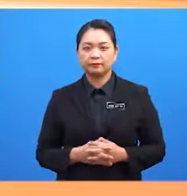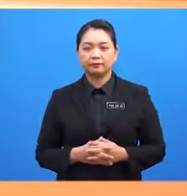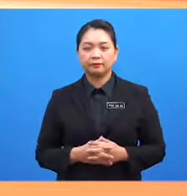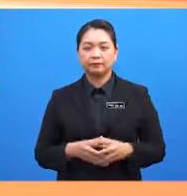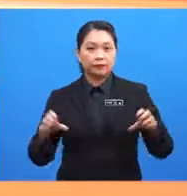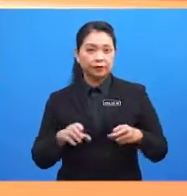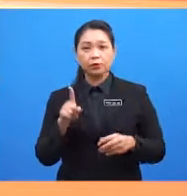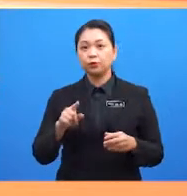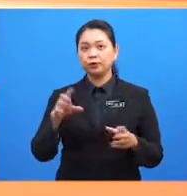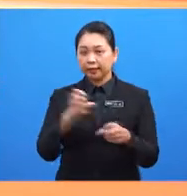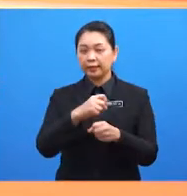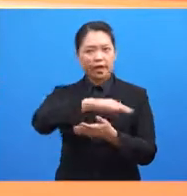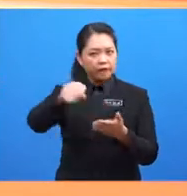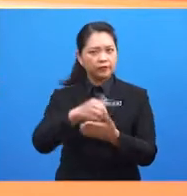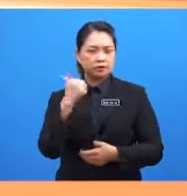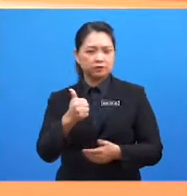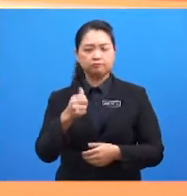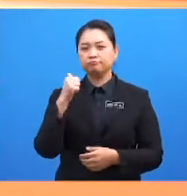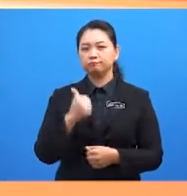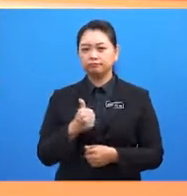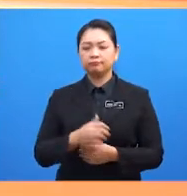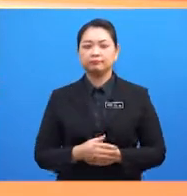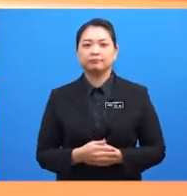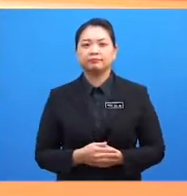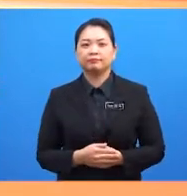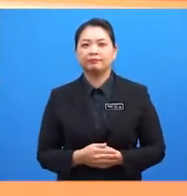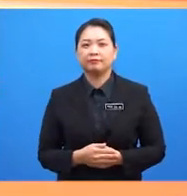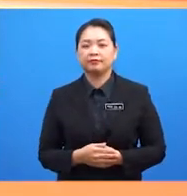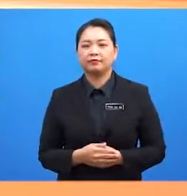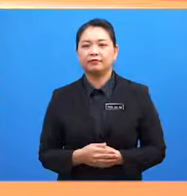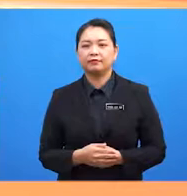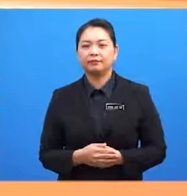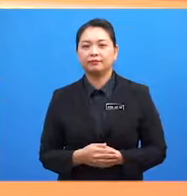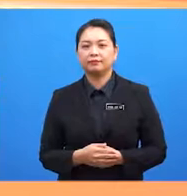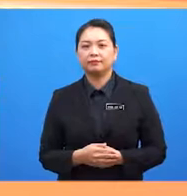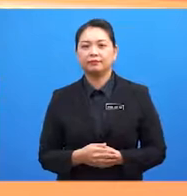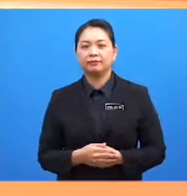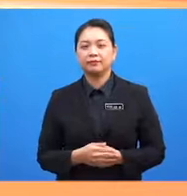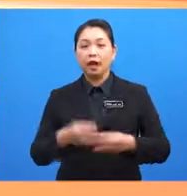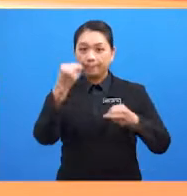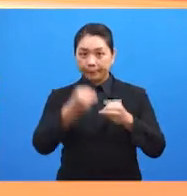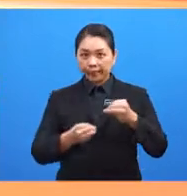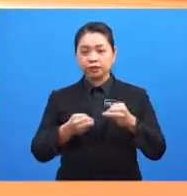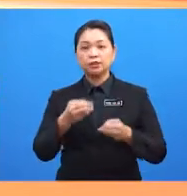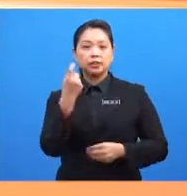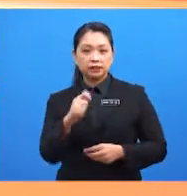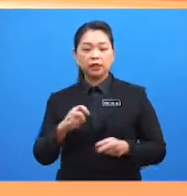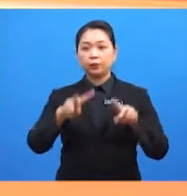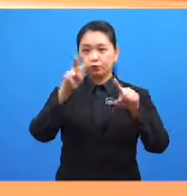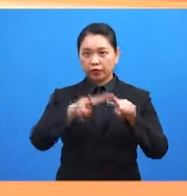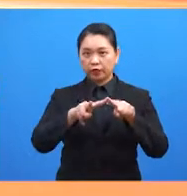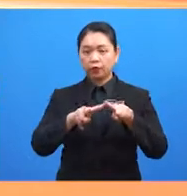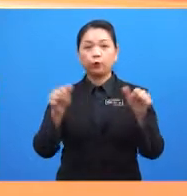Did you get everything correct? Excellent! Now, match the vocabulary with the